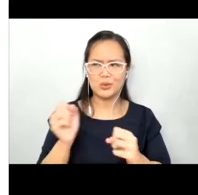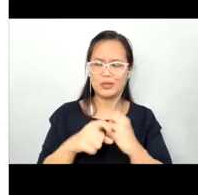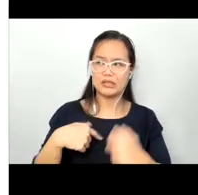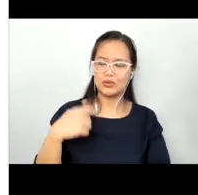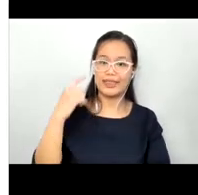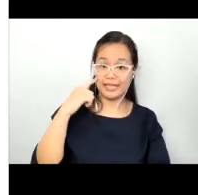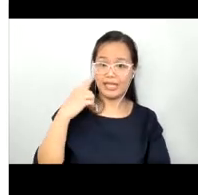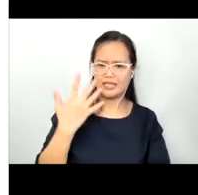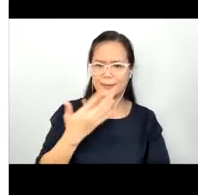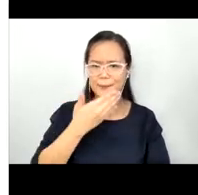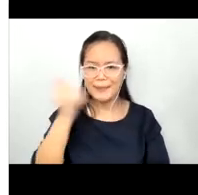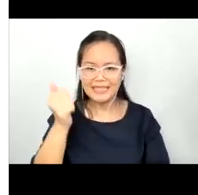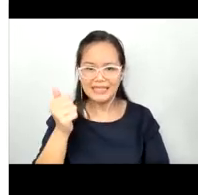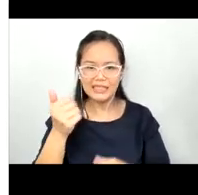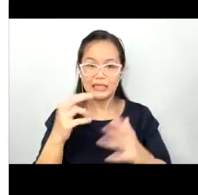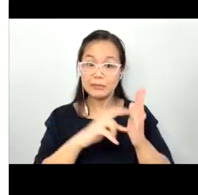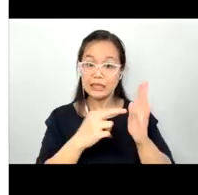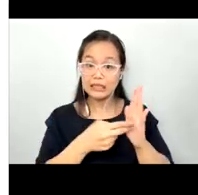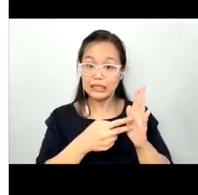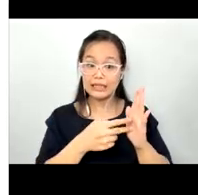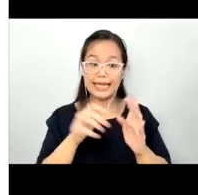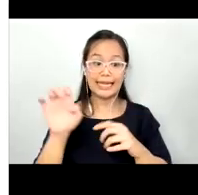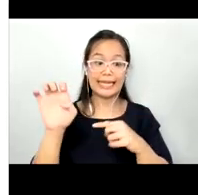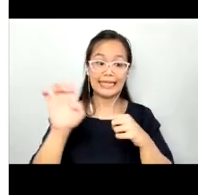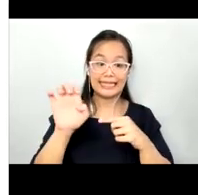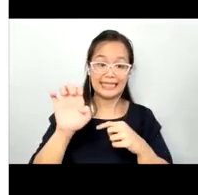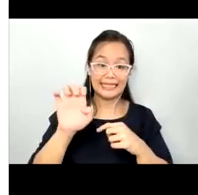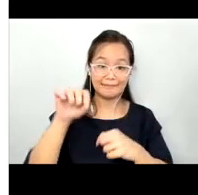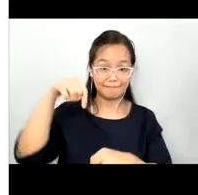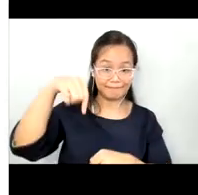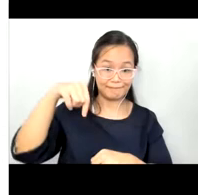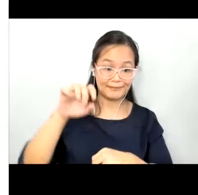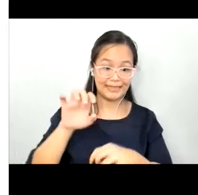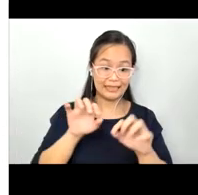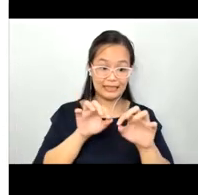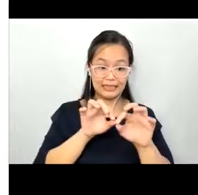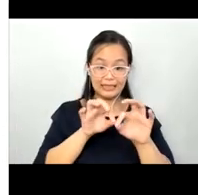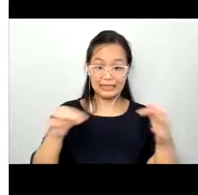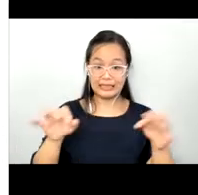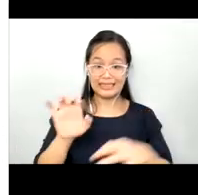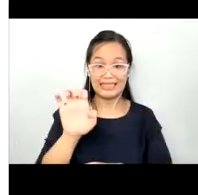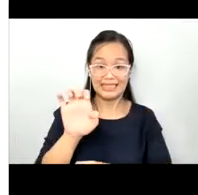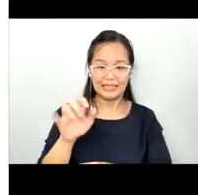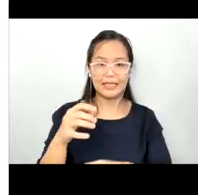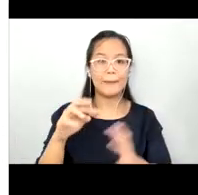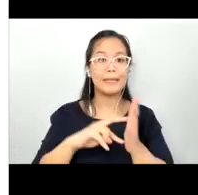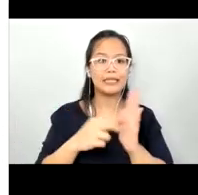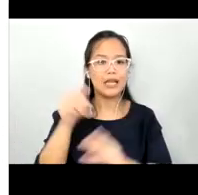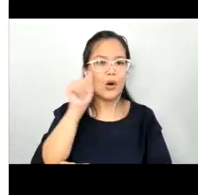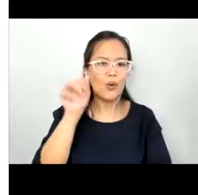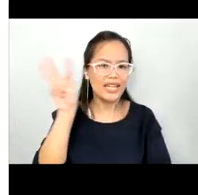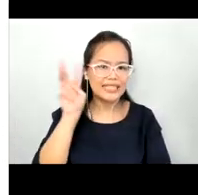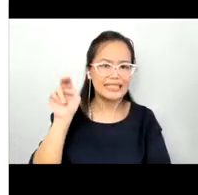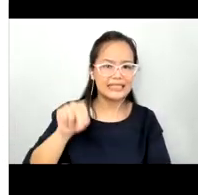And so I guess the best definition would be the letter E definition that you're seeing before you, which is awareness of the needs and emotions